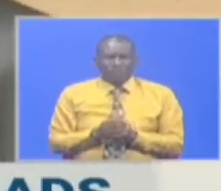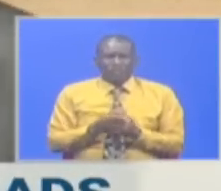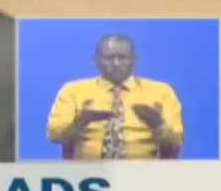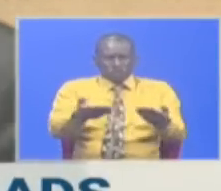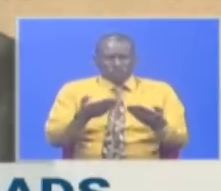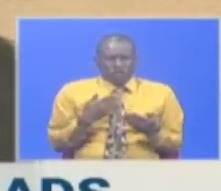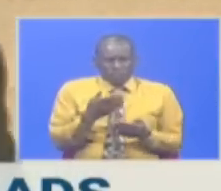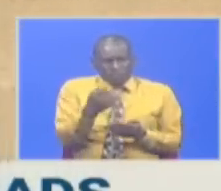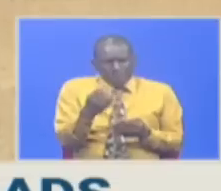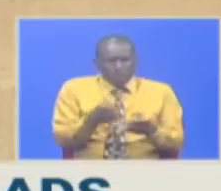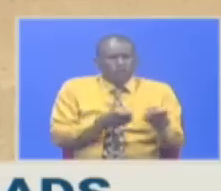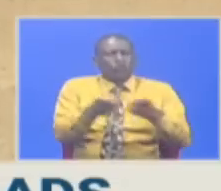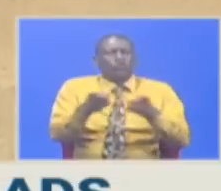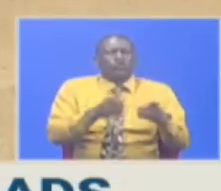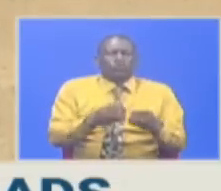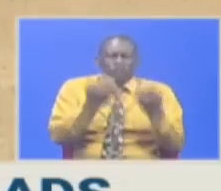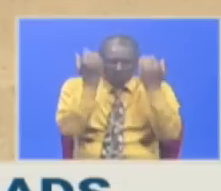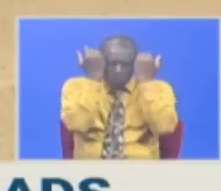to run the judiciary.